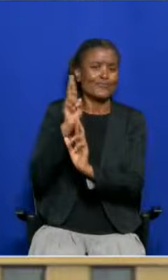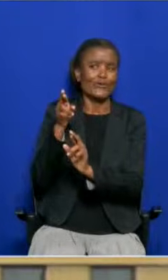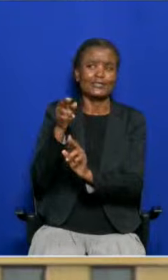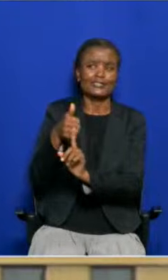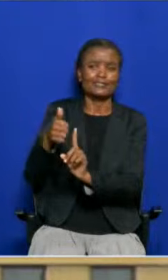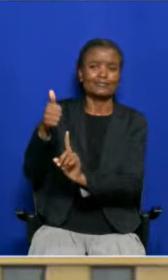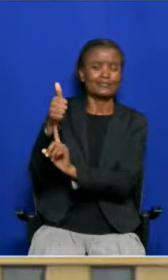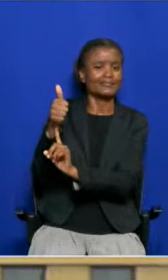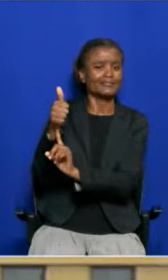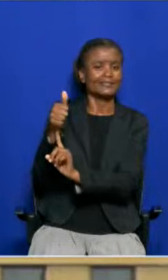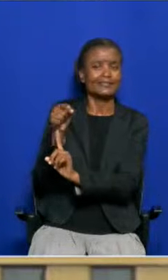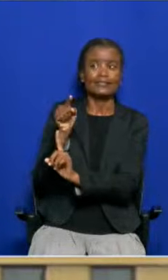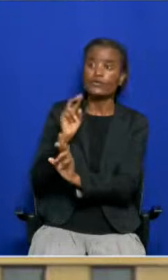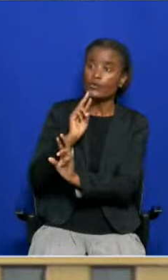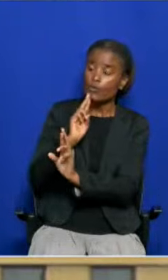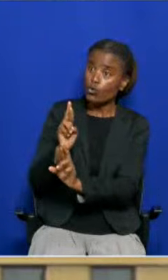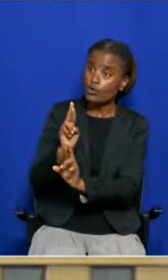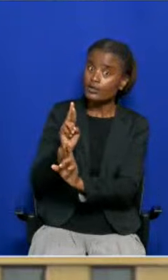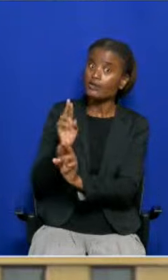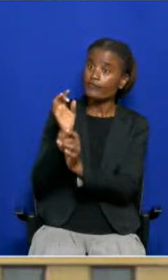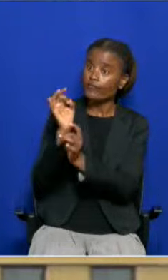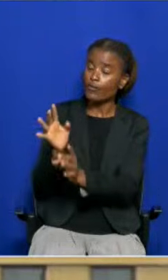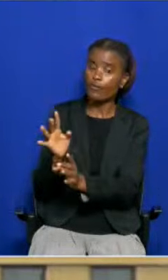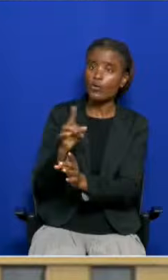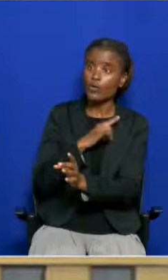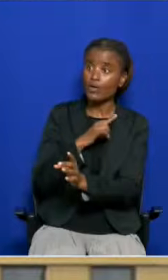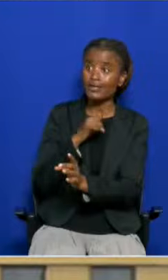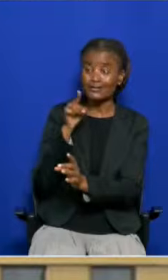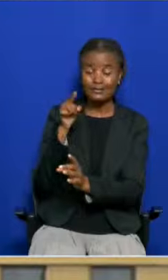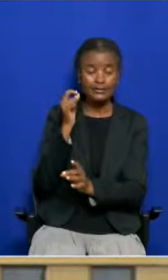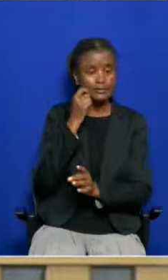general says, I want you to investigate these matters.